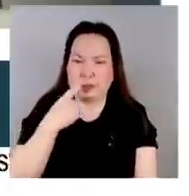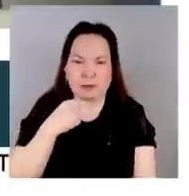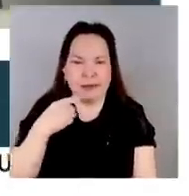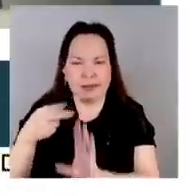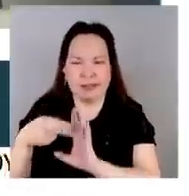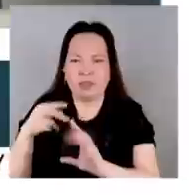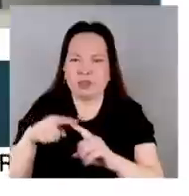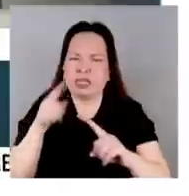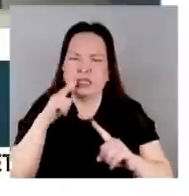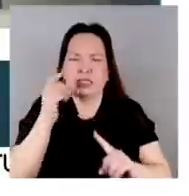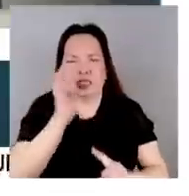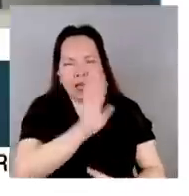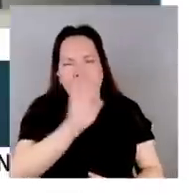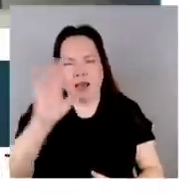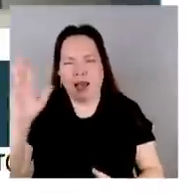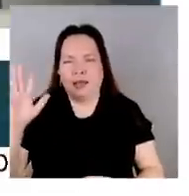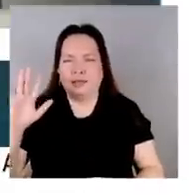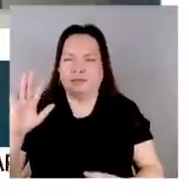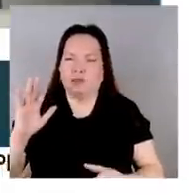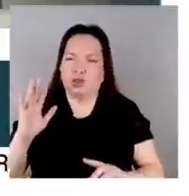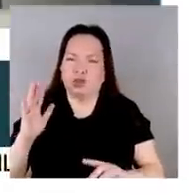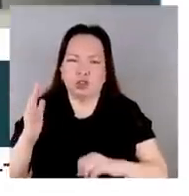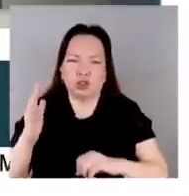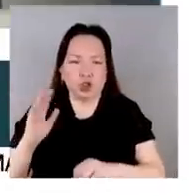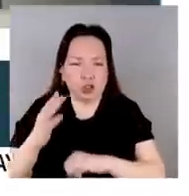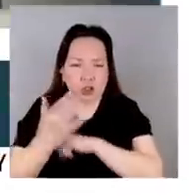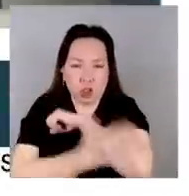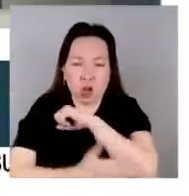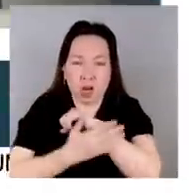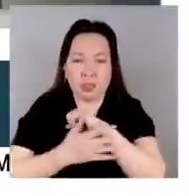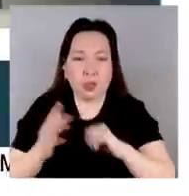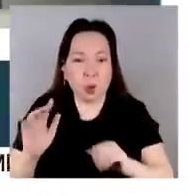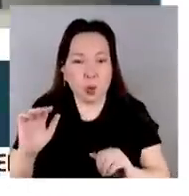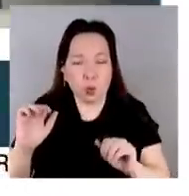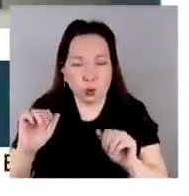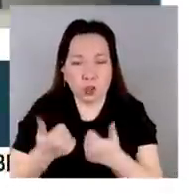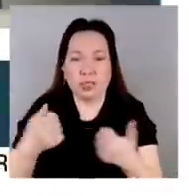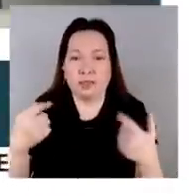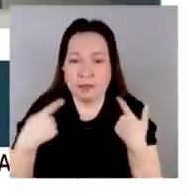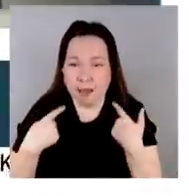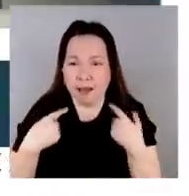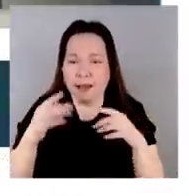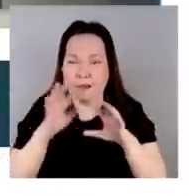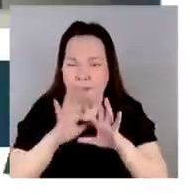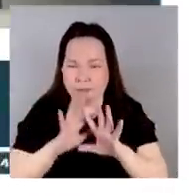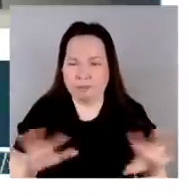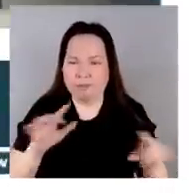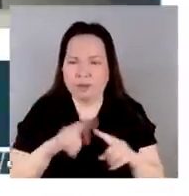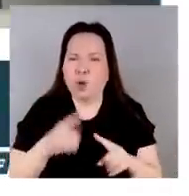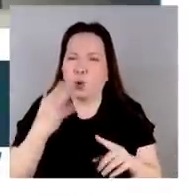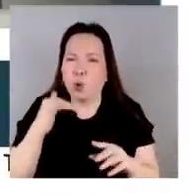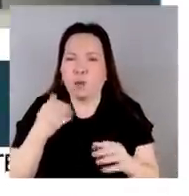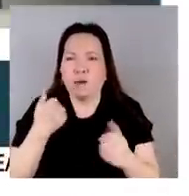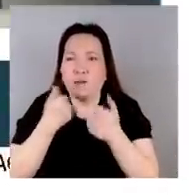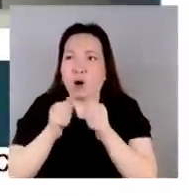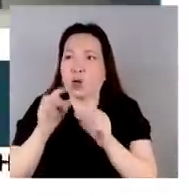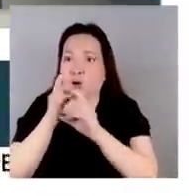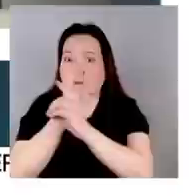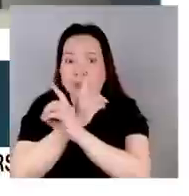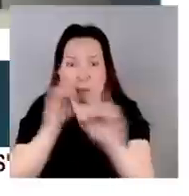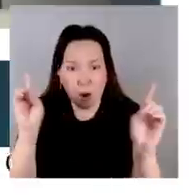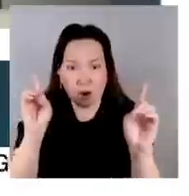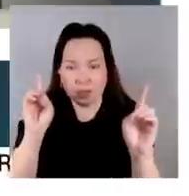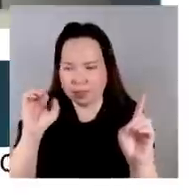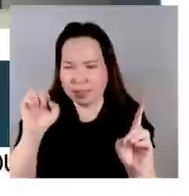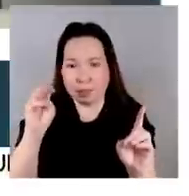unique challenges in this region, but, you know, we're really looking to the countries that are democracies, like the Philippines, to